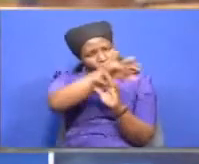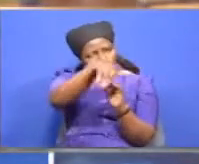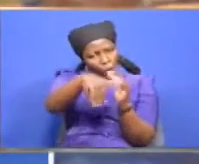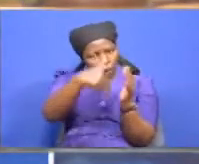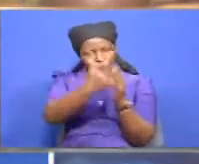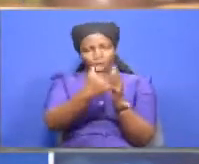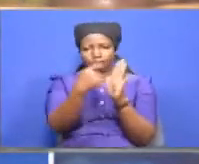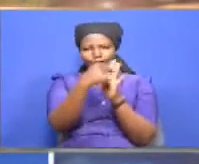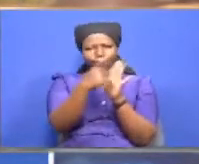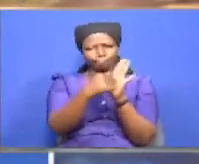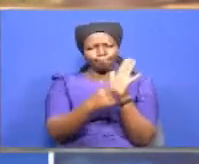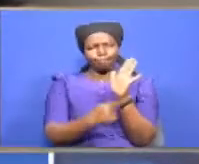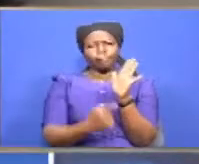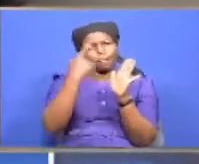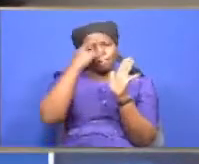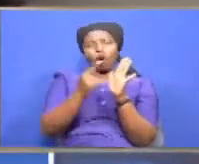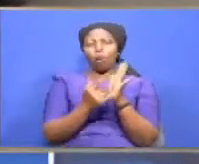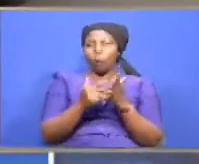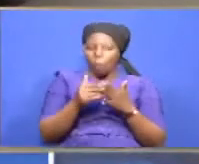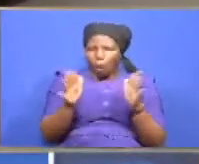for the reopening of church.